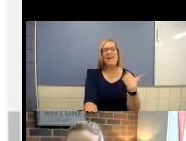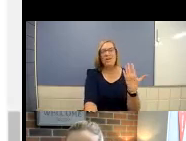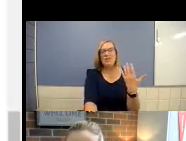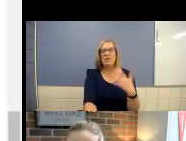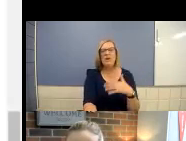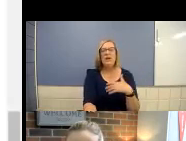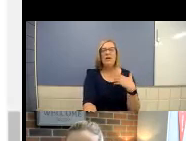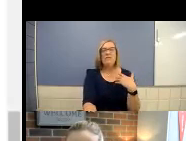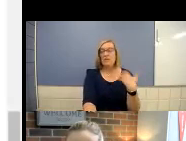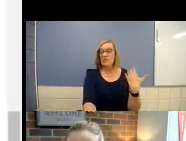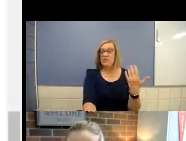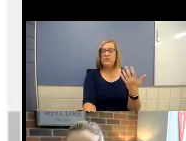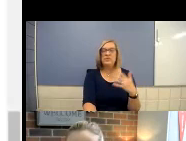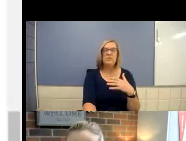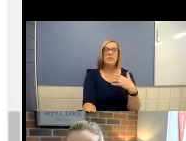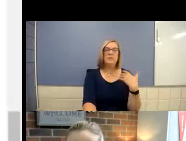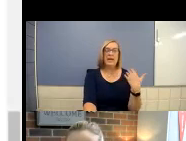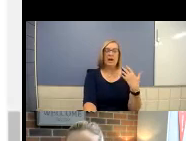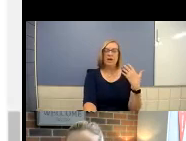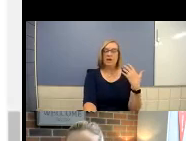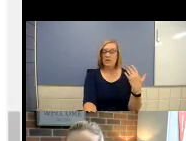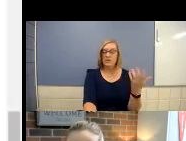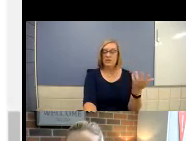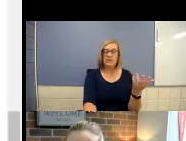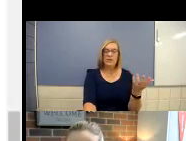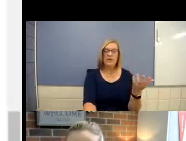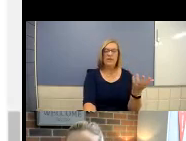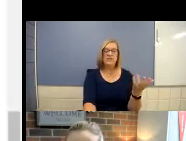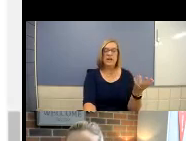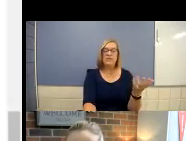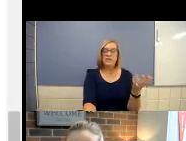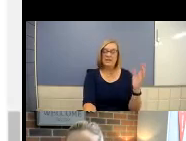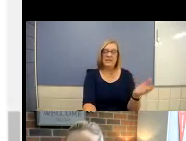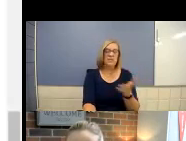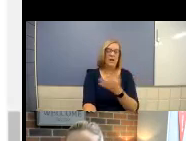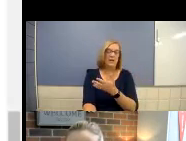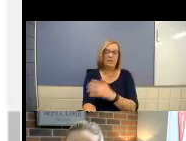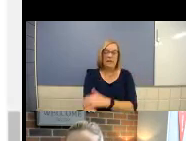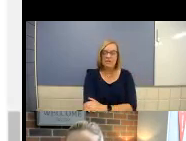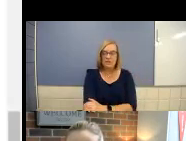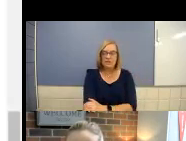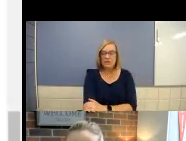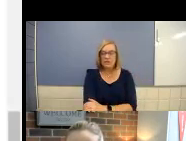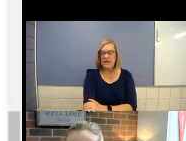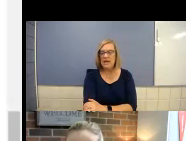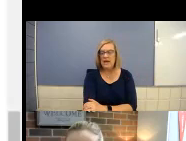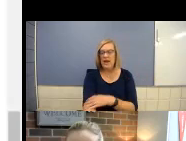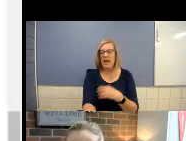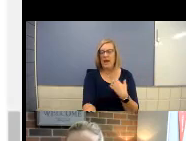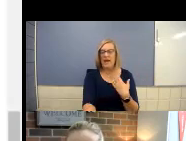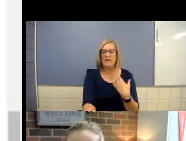department. And also, there are students who will take our associate's degree level education and continue on to get a bachelor's